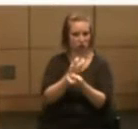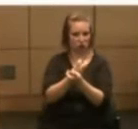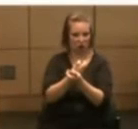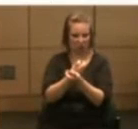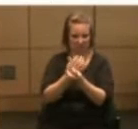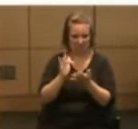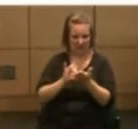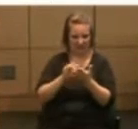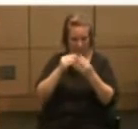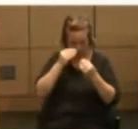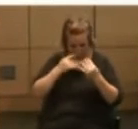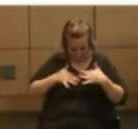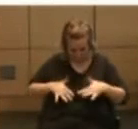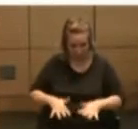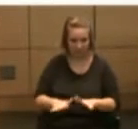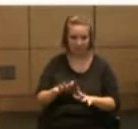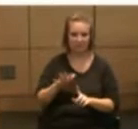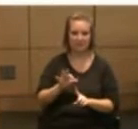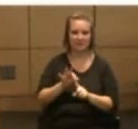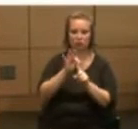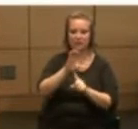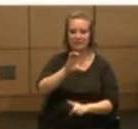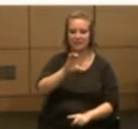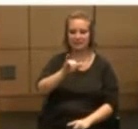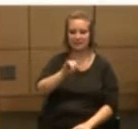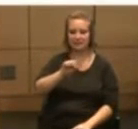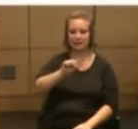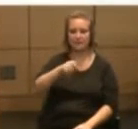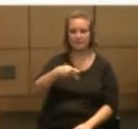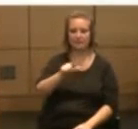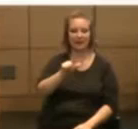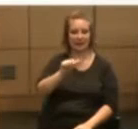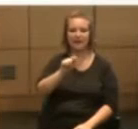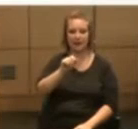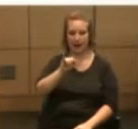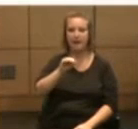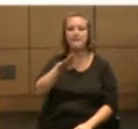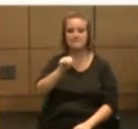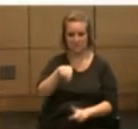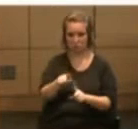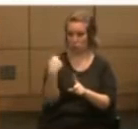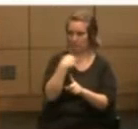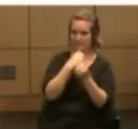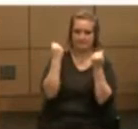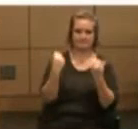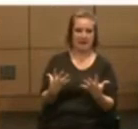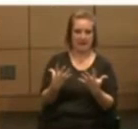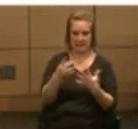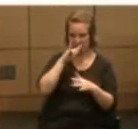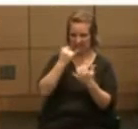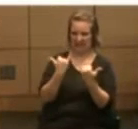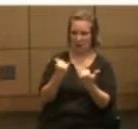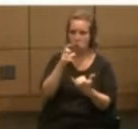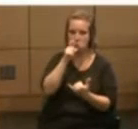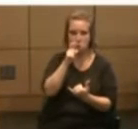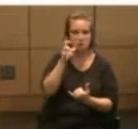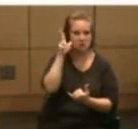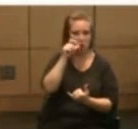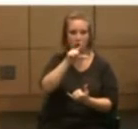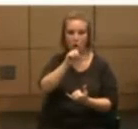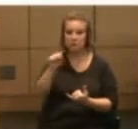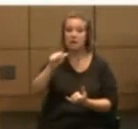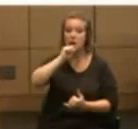medications, especially cisplatin. And so we have a large at of kids with hearing loss, not just unilateral,